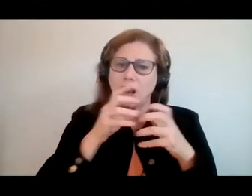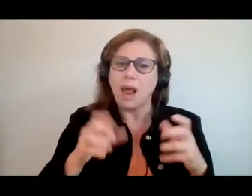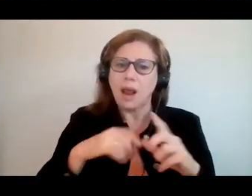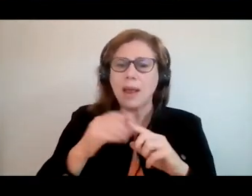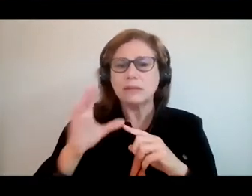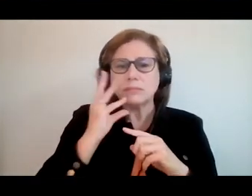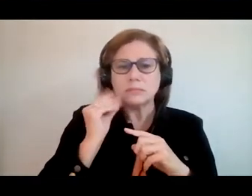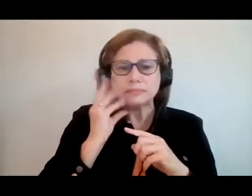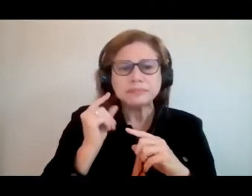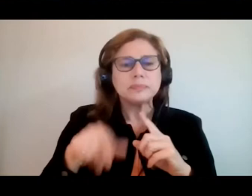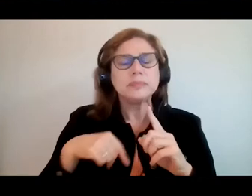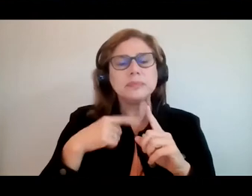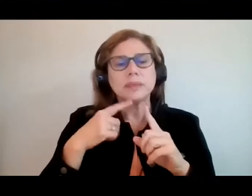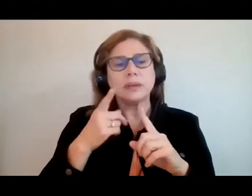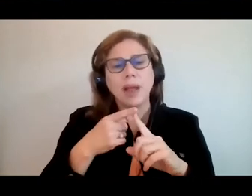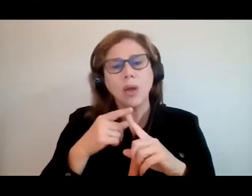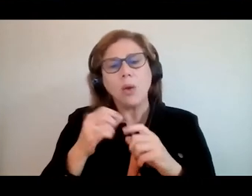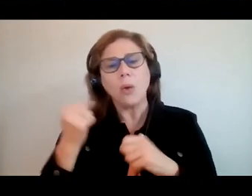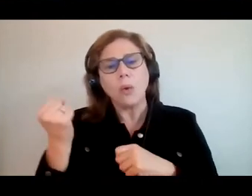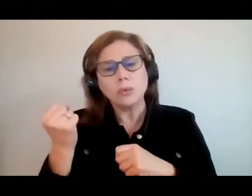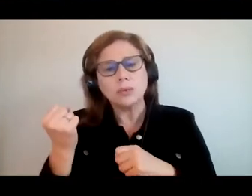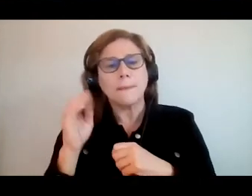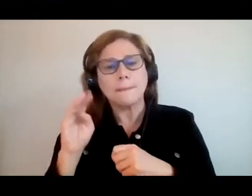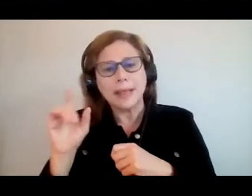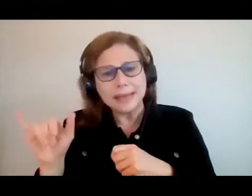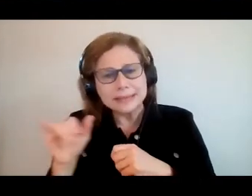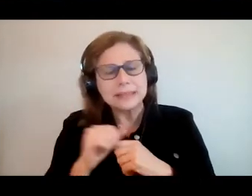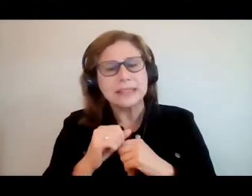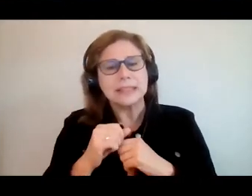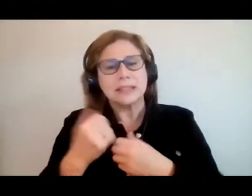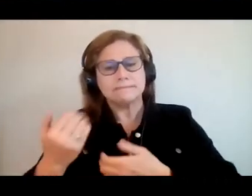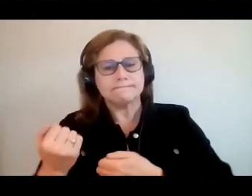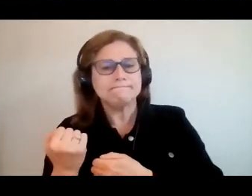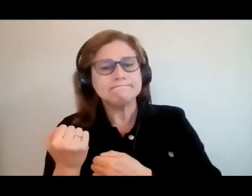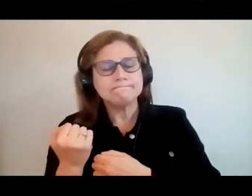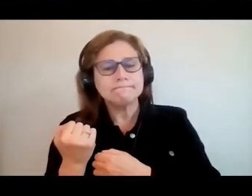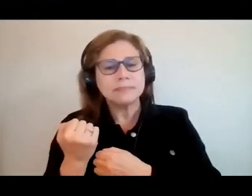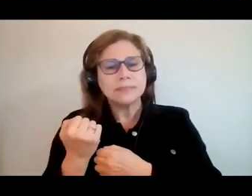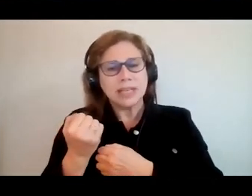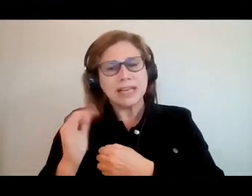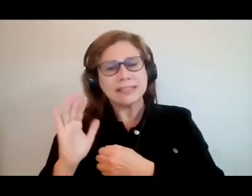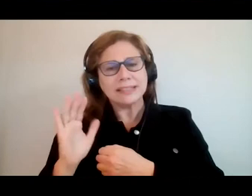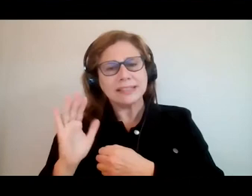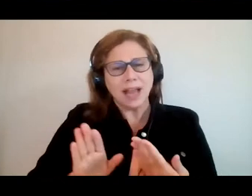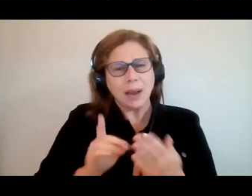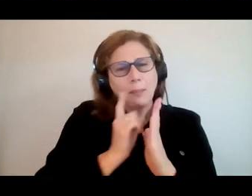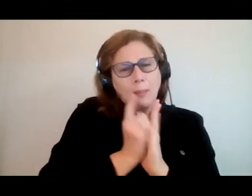you know, holding Billy in his arms, his dying moments. And, you know, the poignancy of